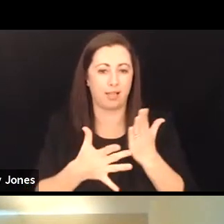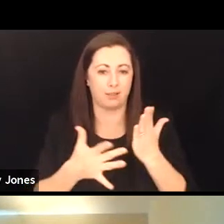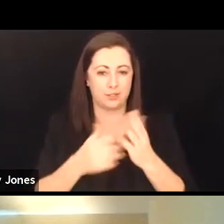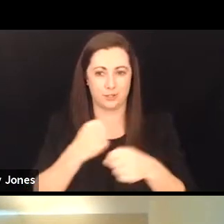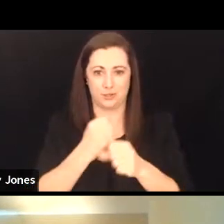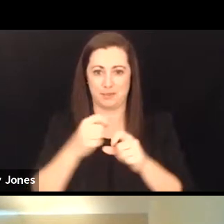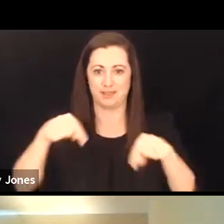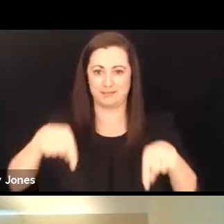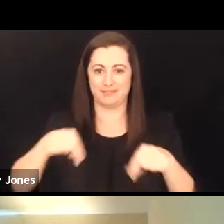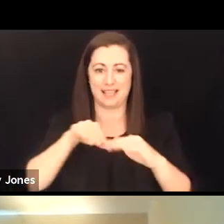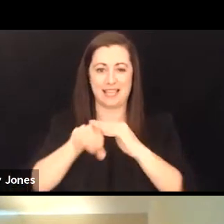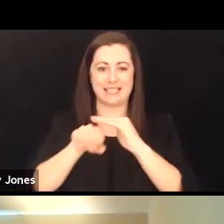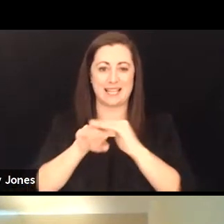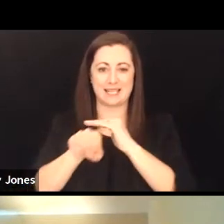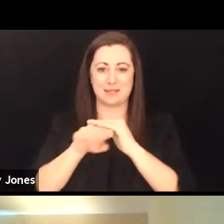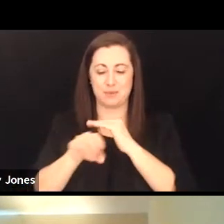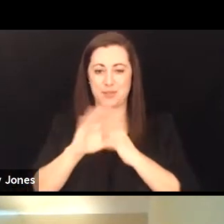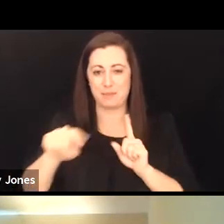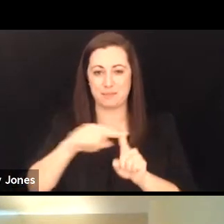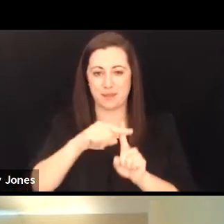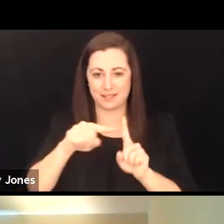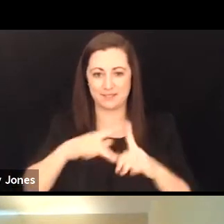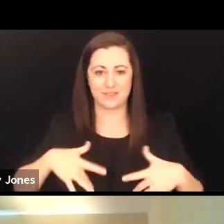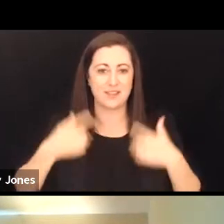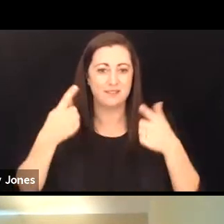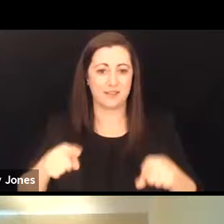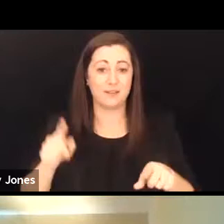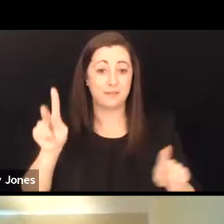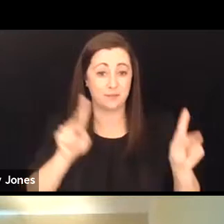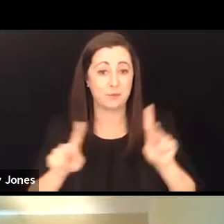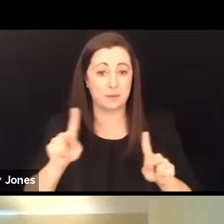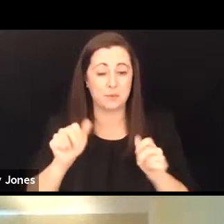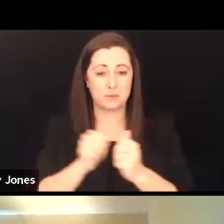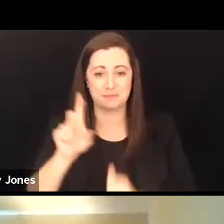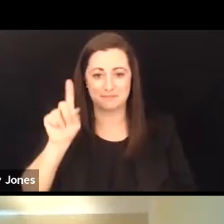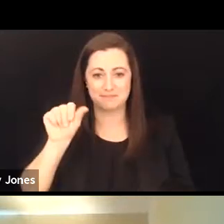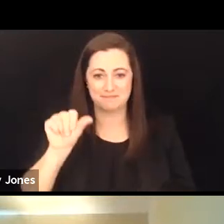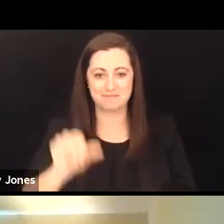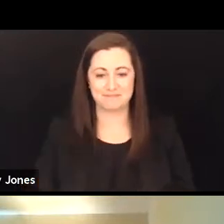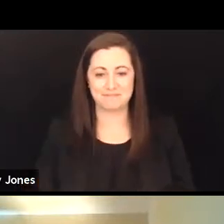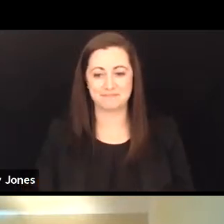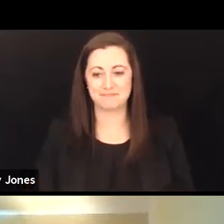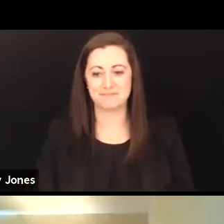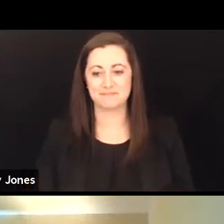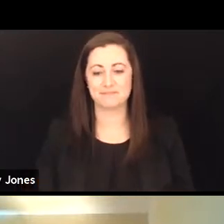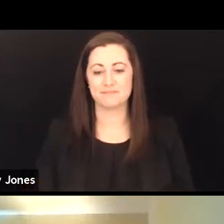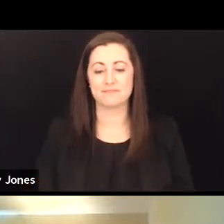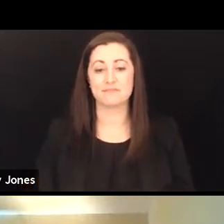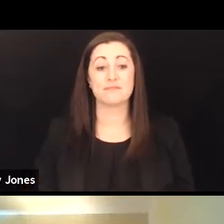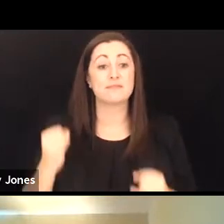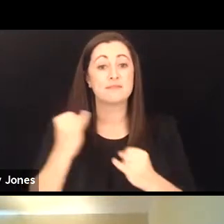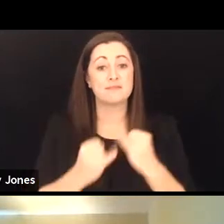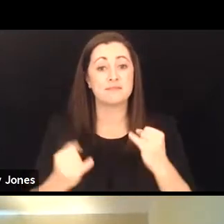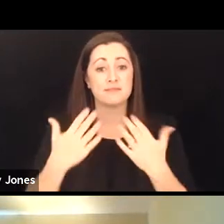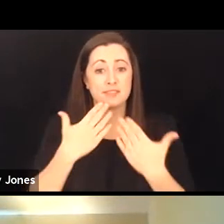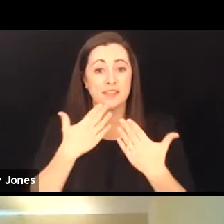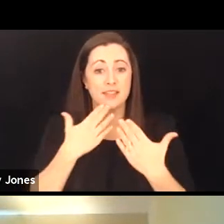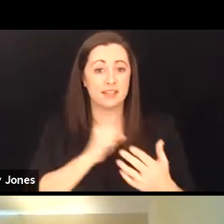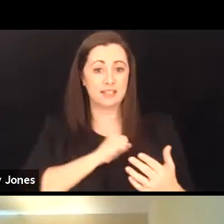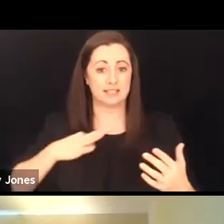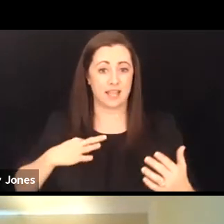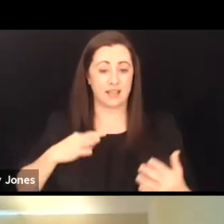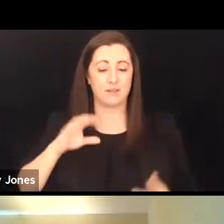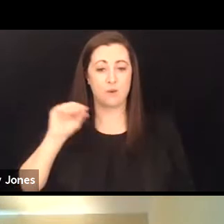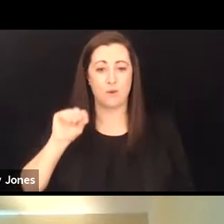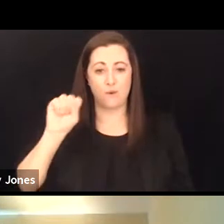this an accessible and positive event for individuals with disabilities. And lastly, we want to thank the staff at the Office